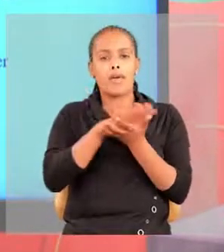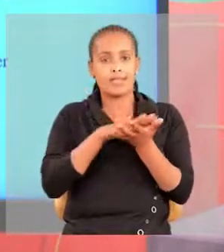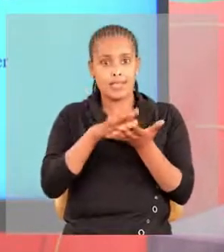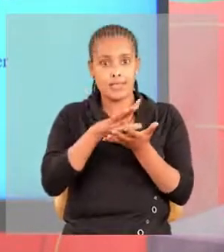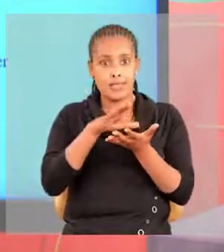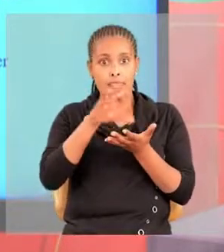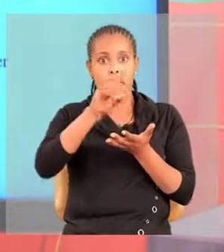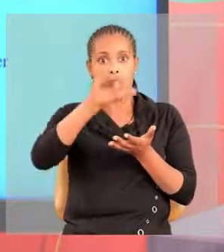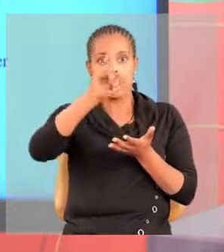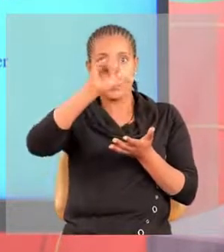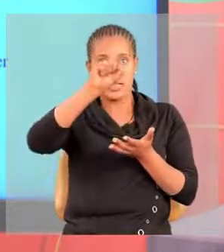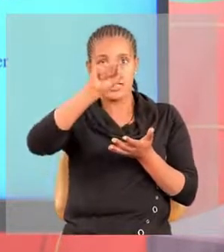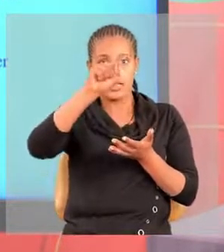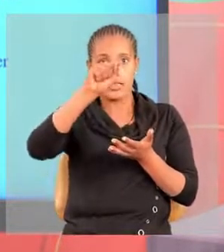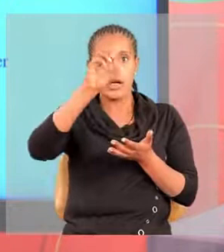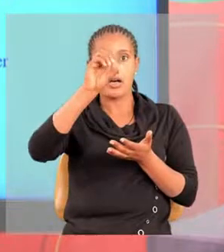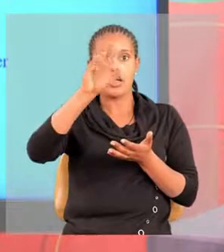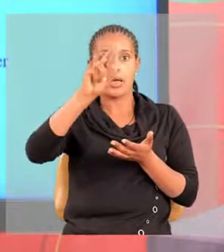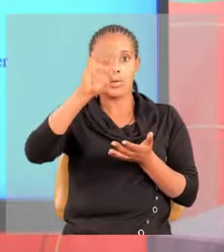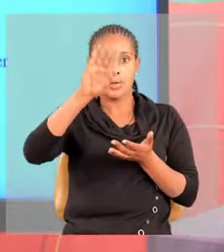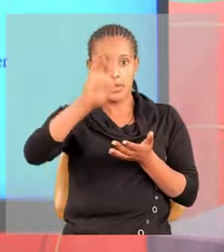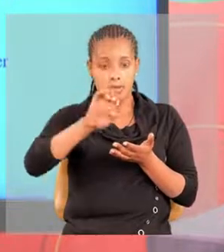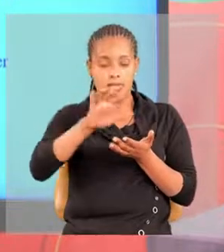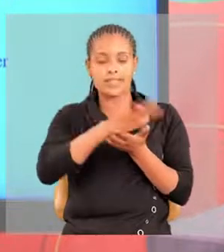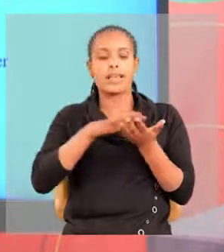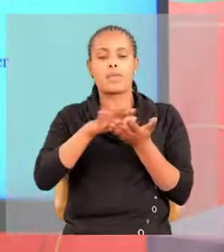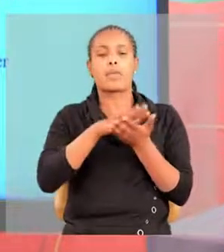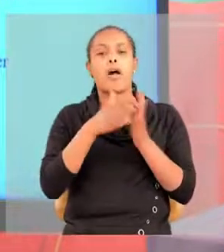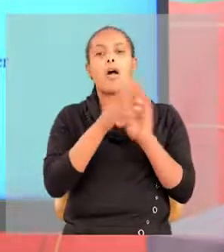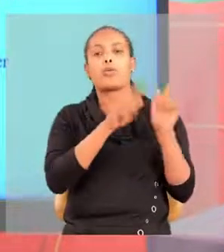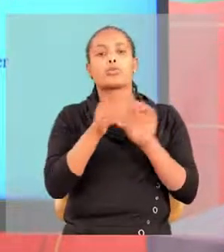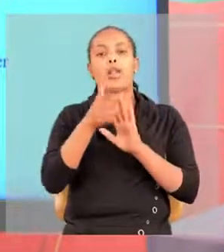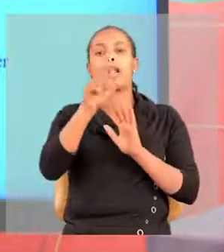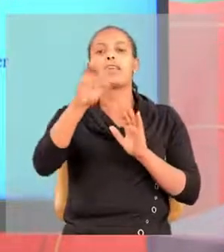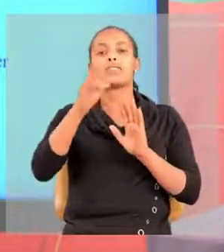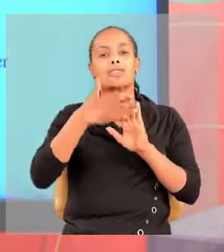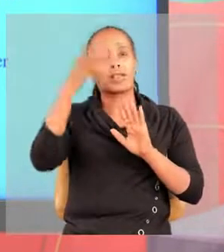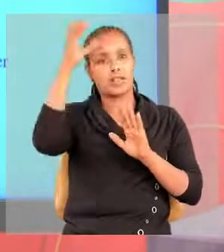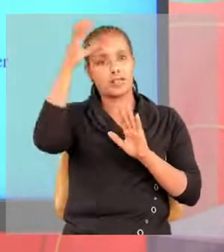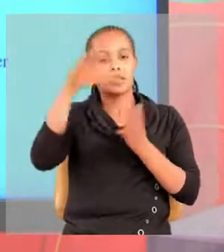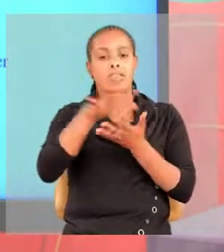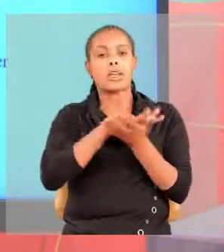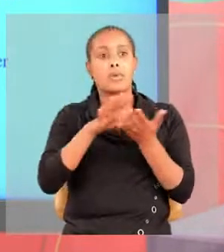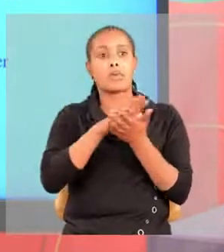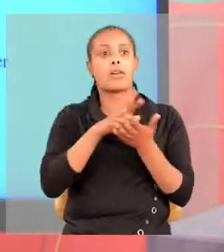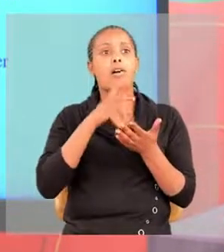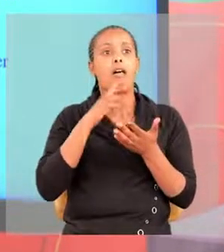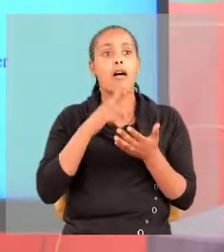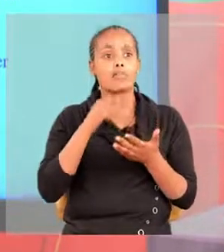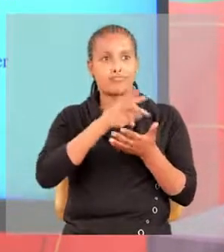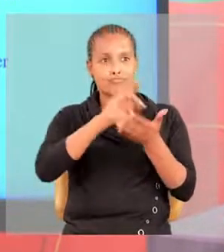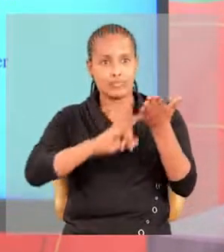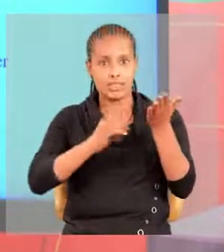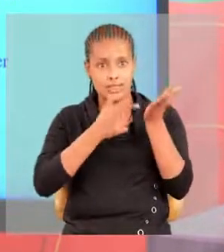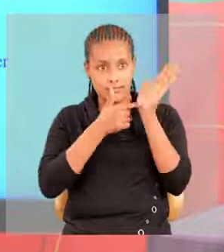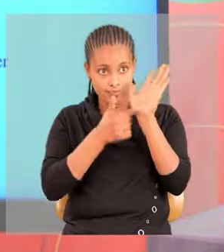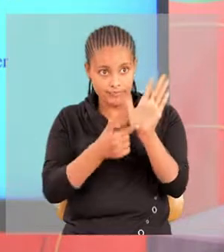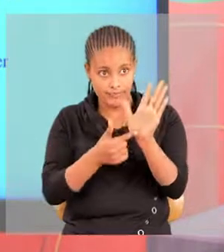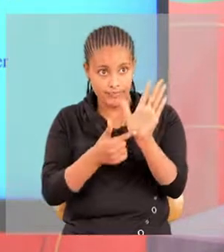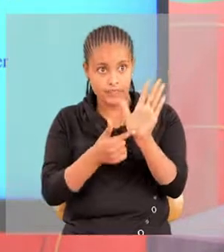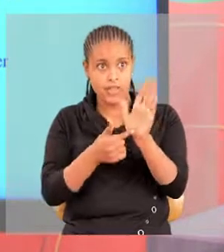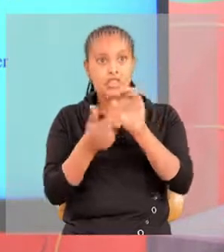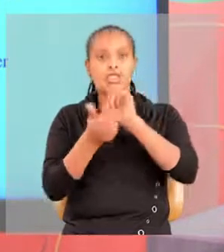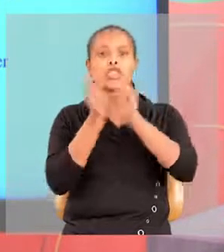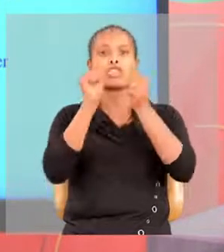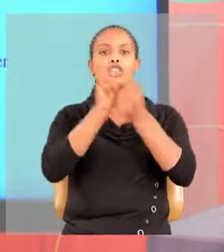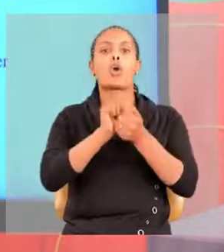disturbances according to Le Chatelier principle? The disturbances are this: change